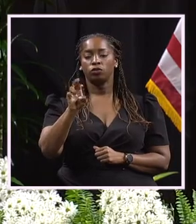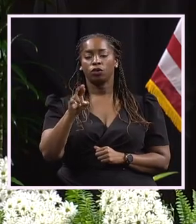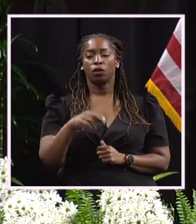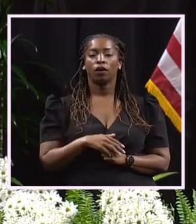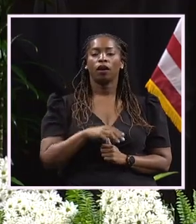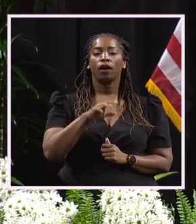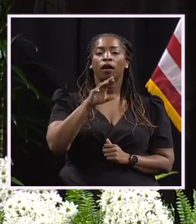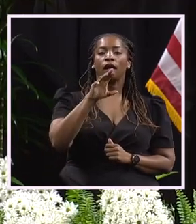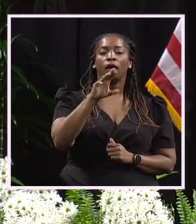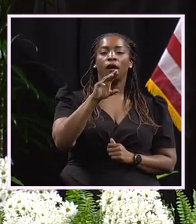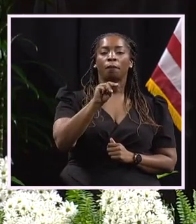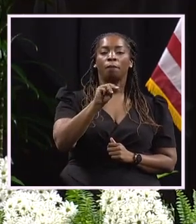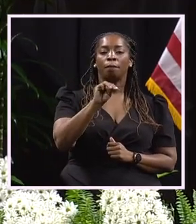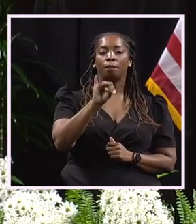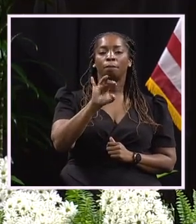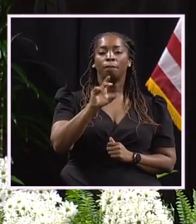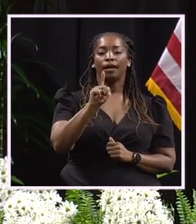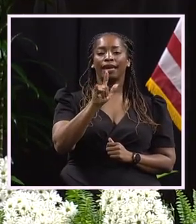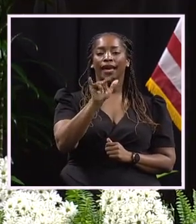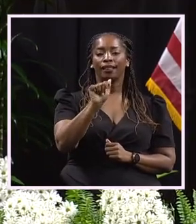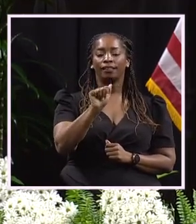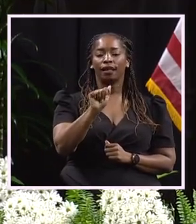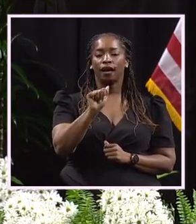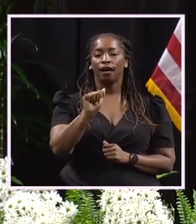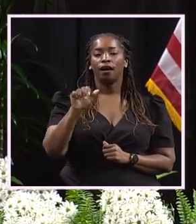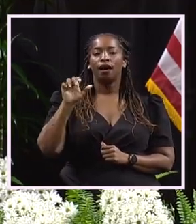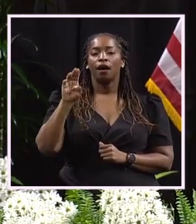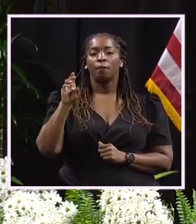Michaela Andrea Correa, MBA.